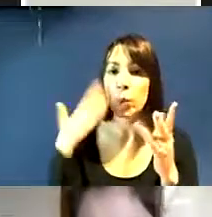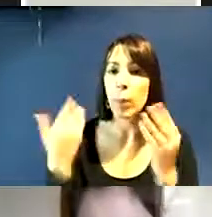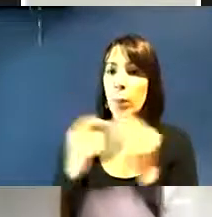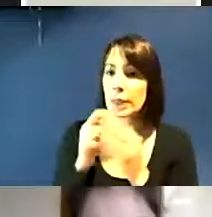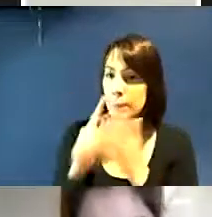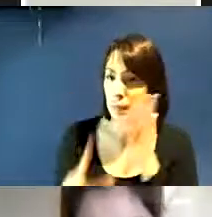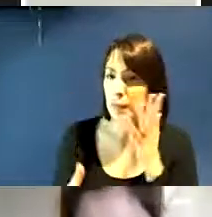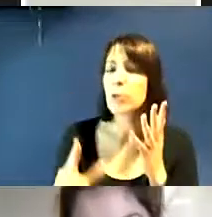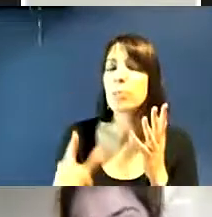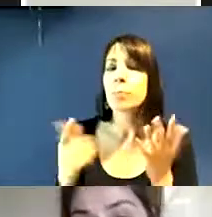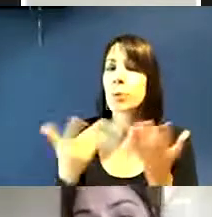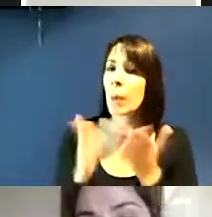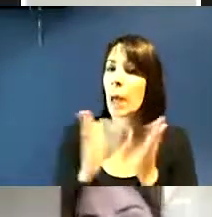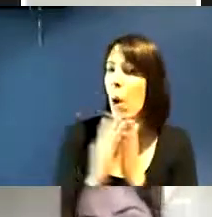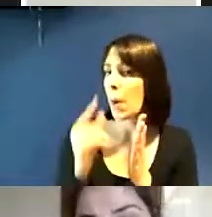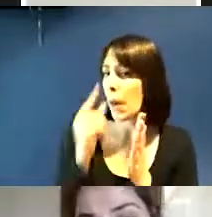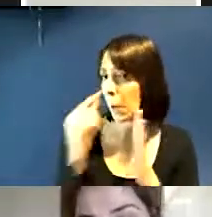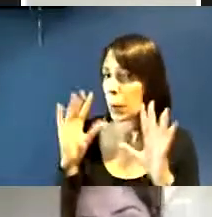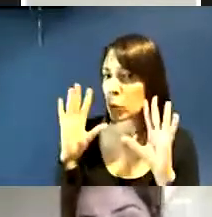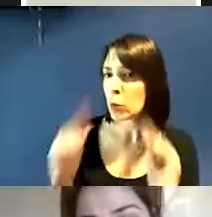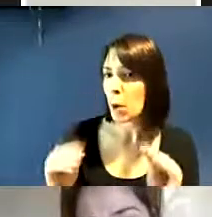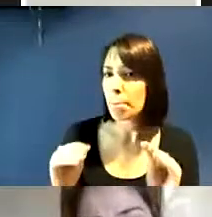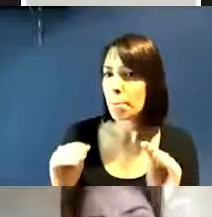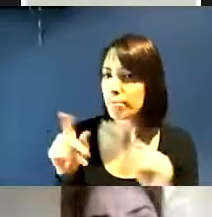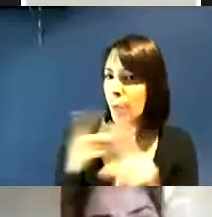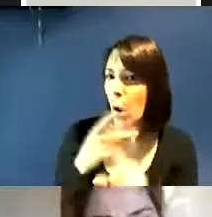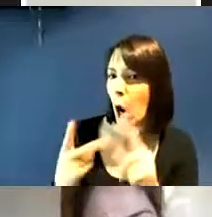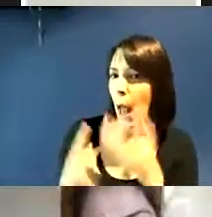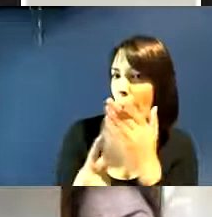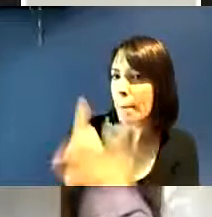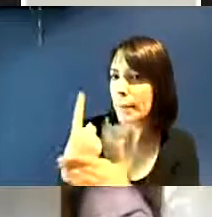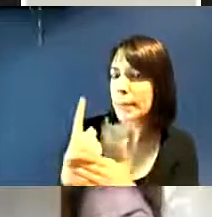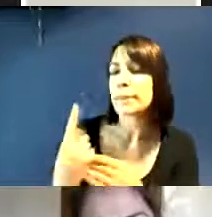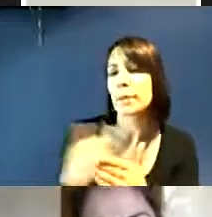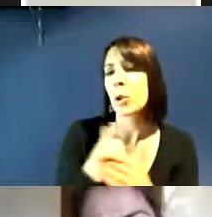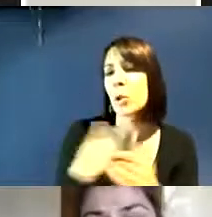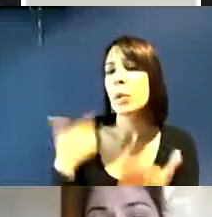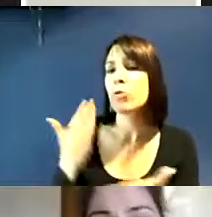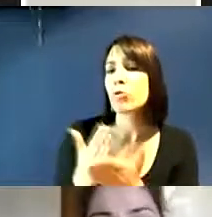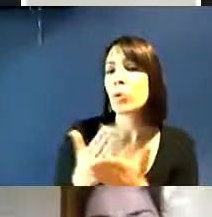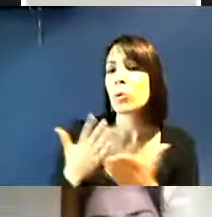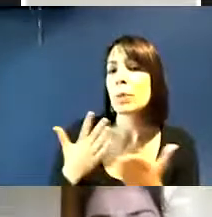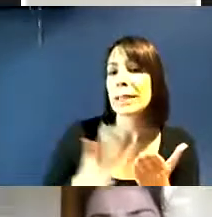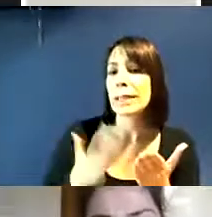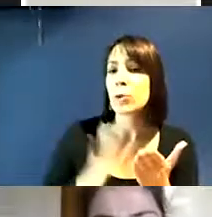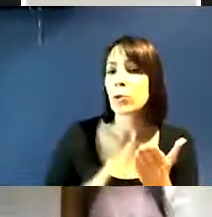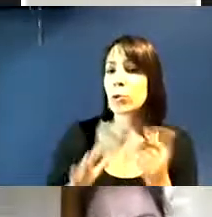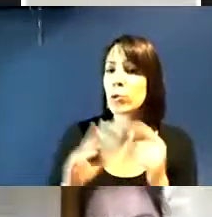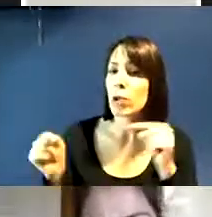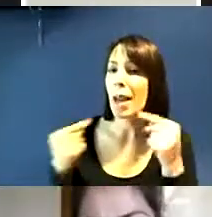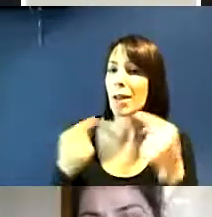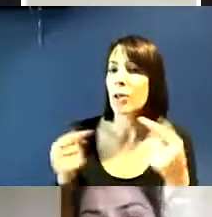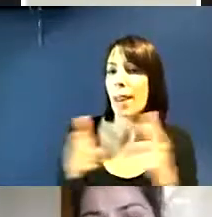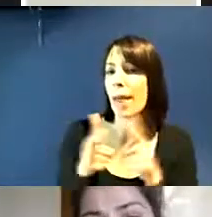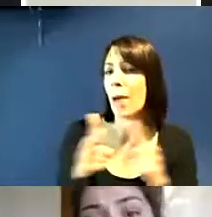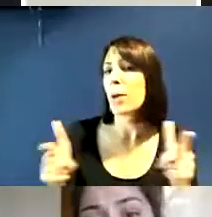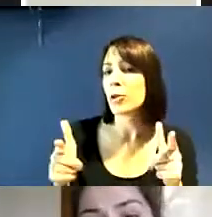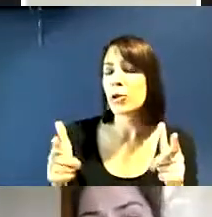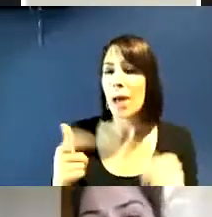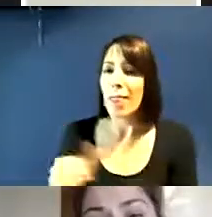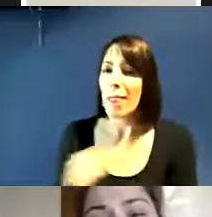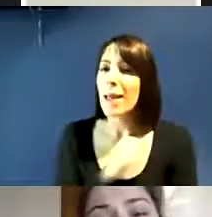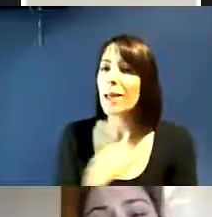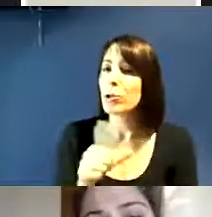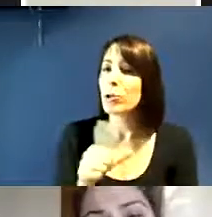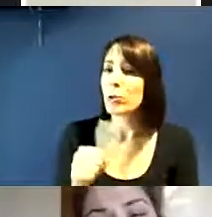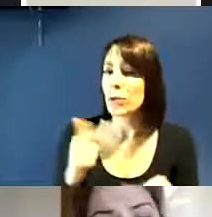with disabilities, we need to challenge the language and the attitudes and behaviours that kind of condone it. So a way